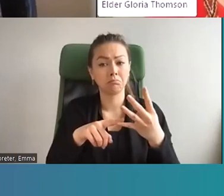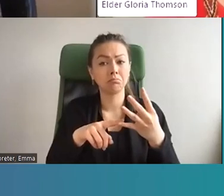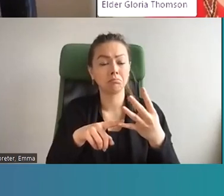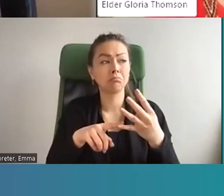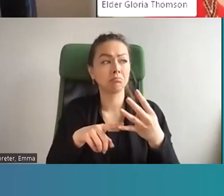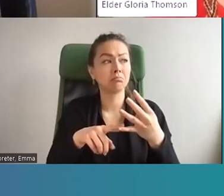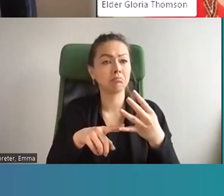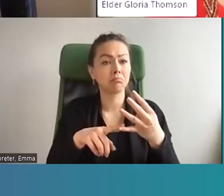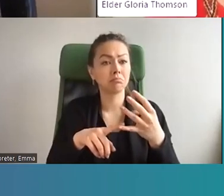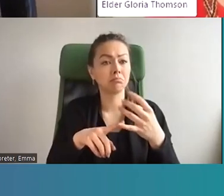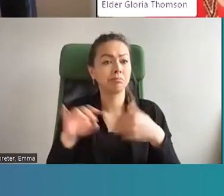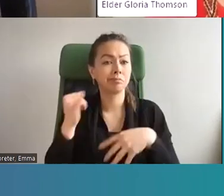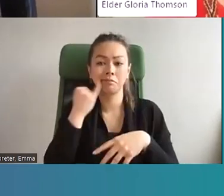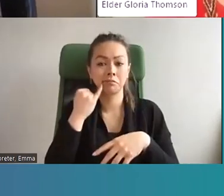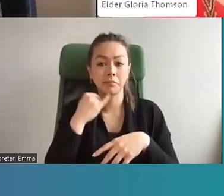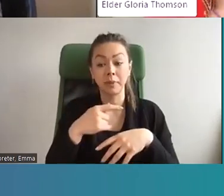you were presenting me